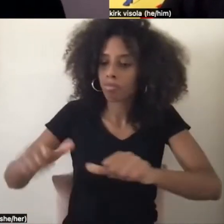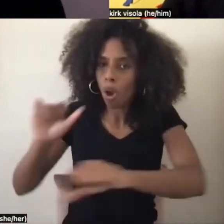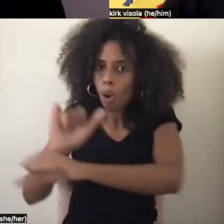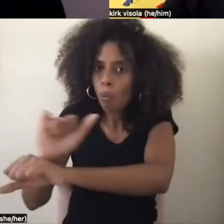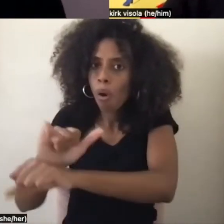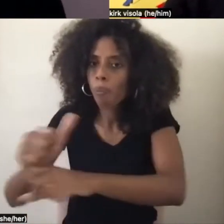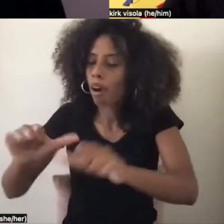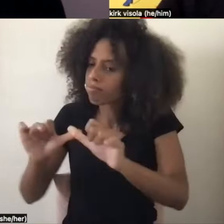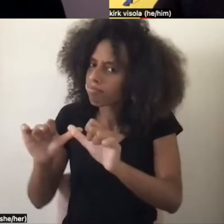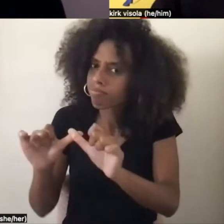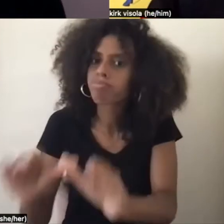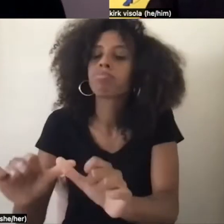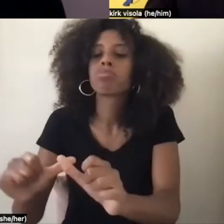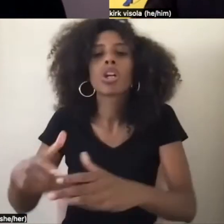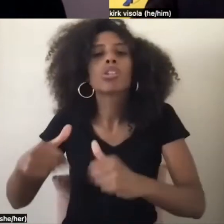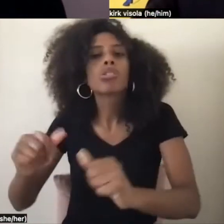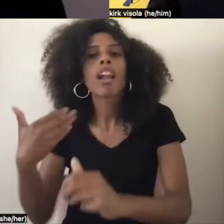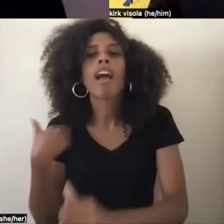fun.